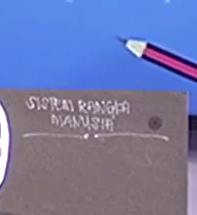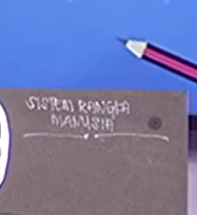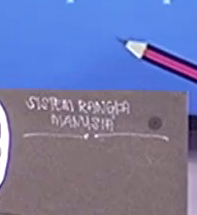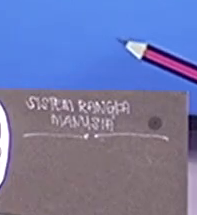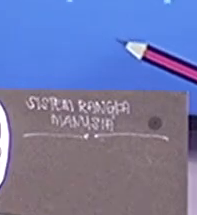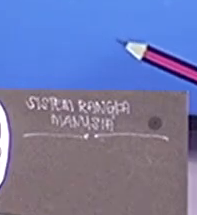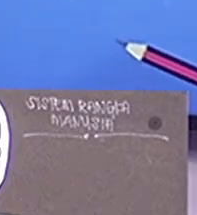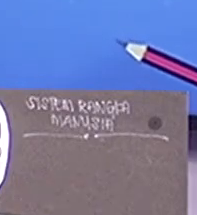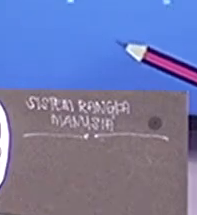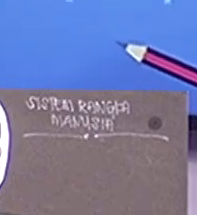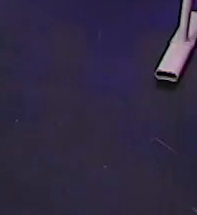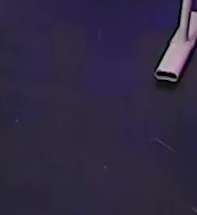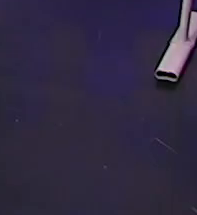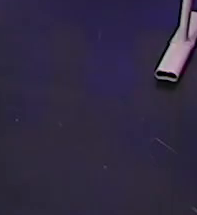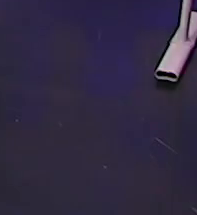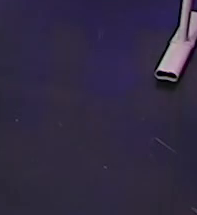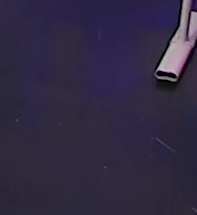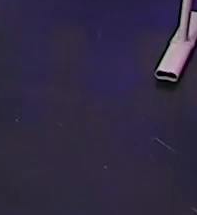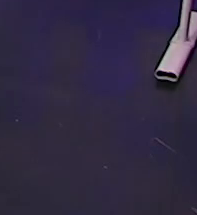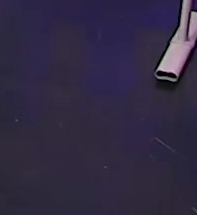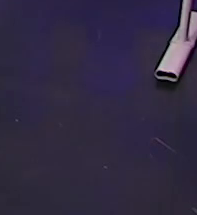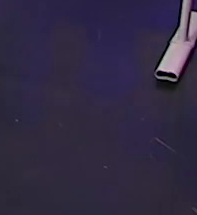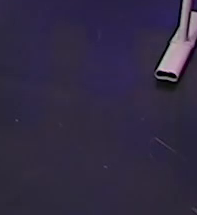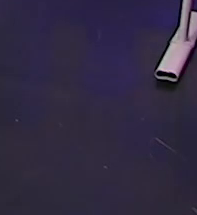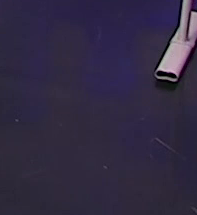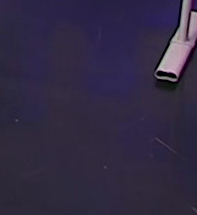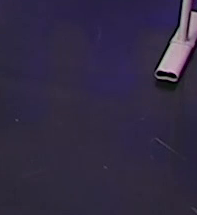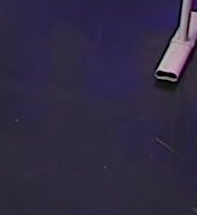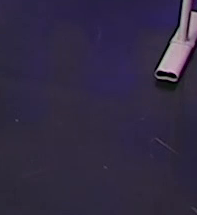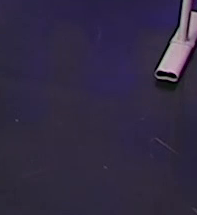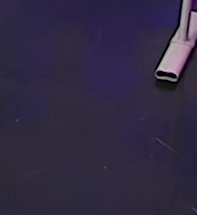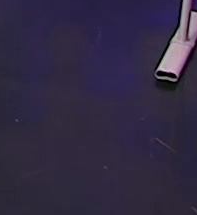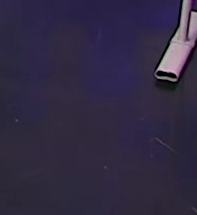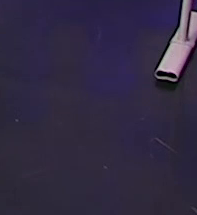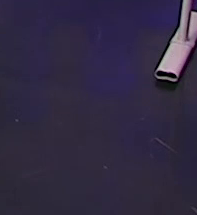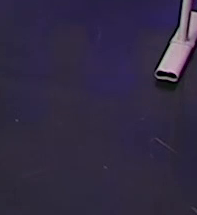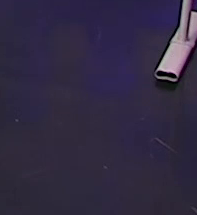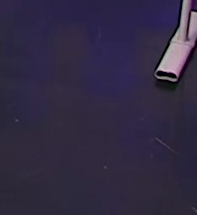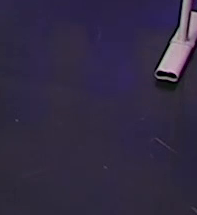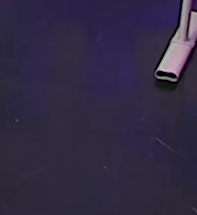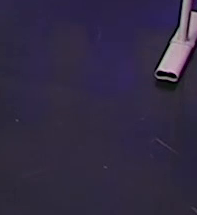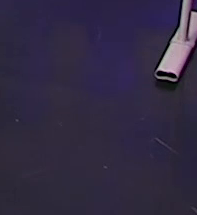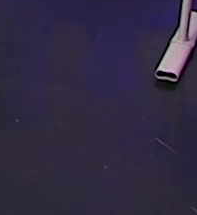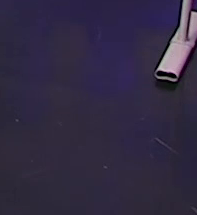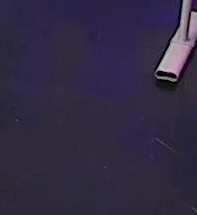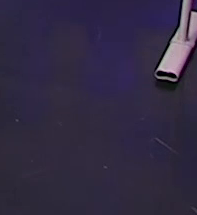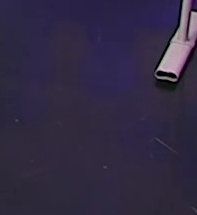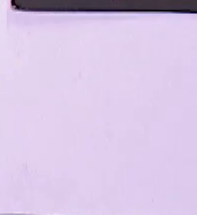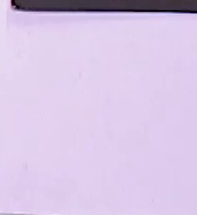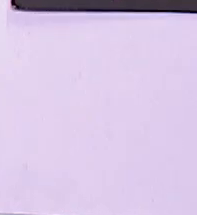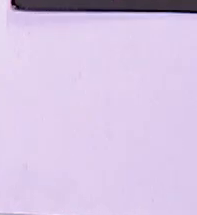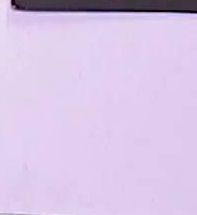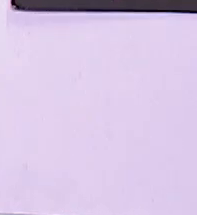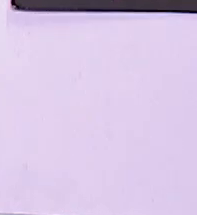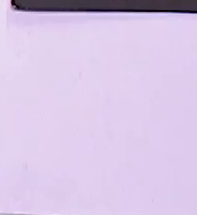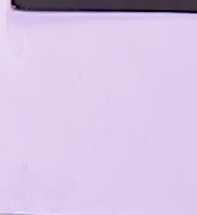and the joints and all. Yes, whatever we are doing in our daily life, you need joints. Even you want to comb your hair, you know, you want to put in